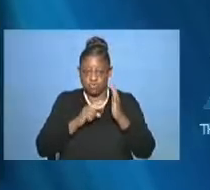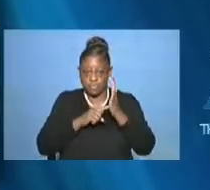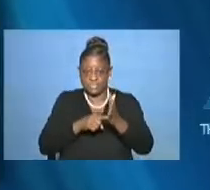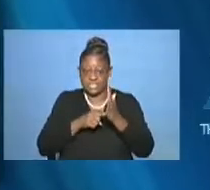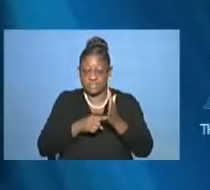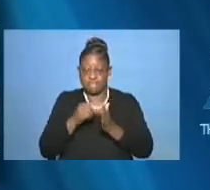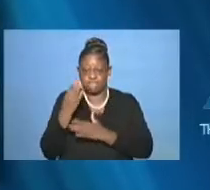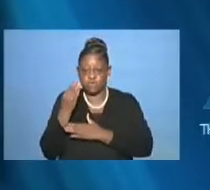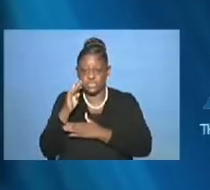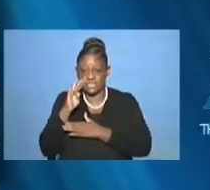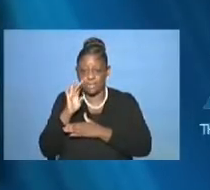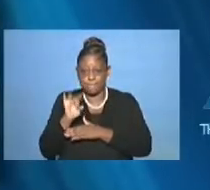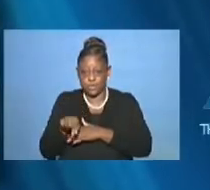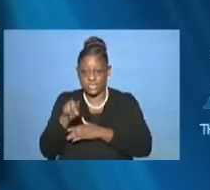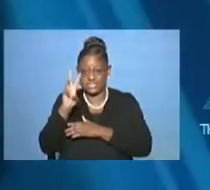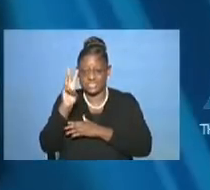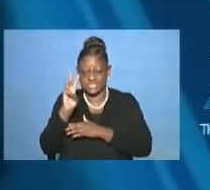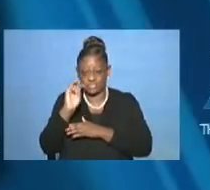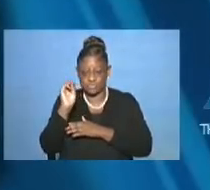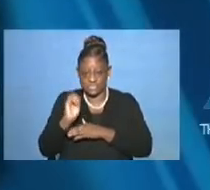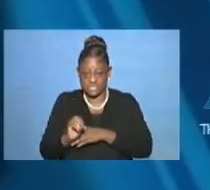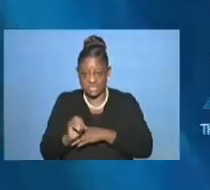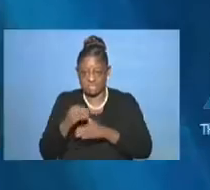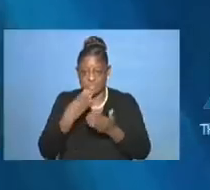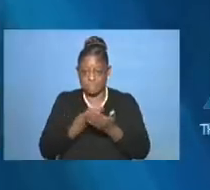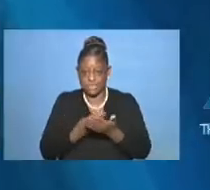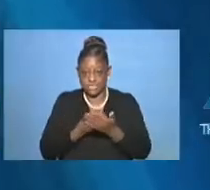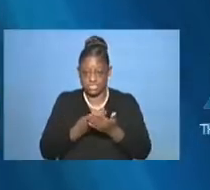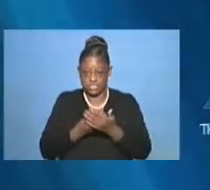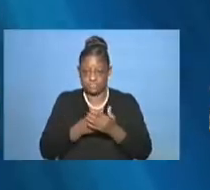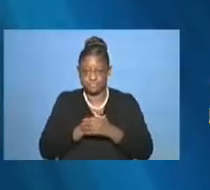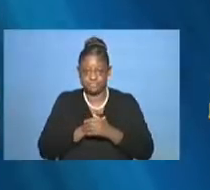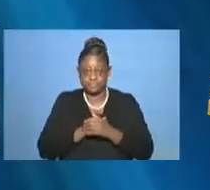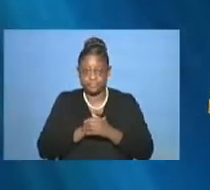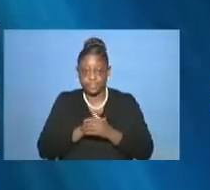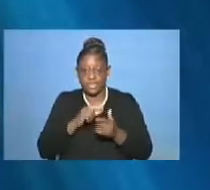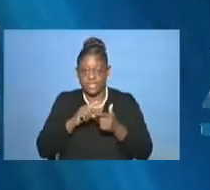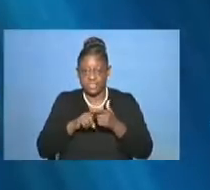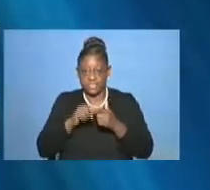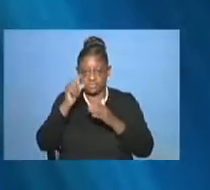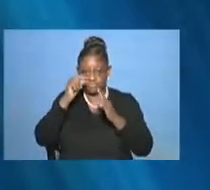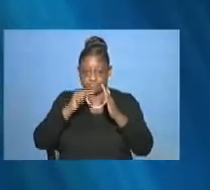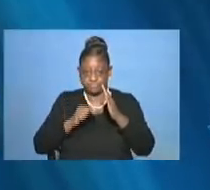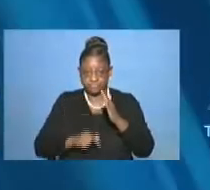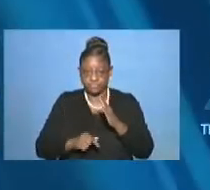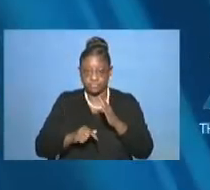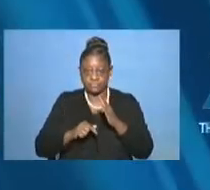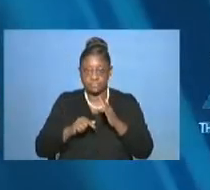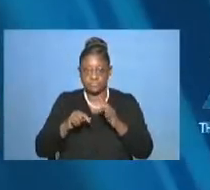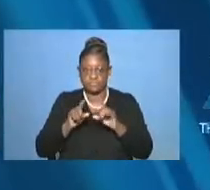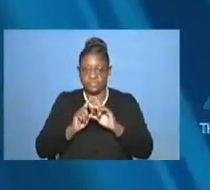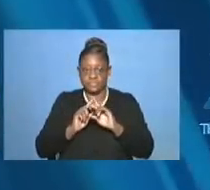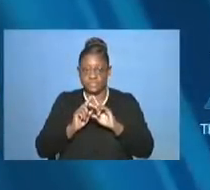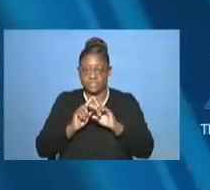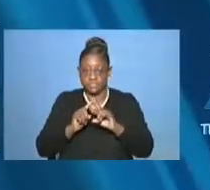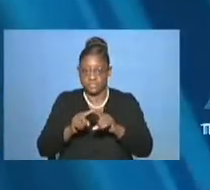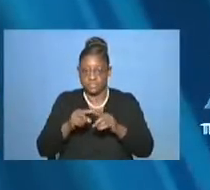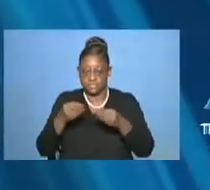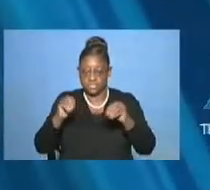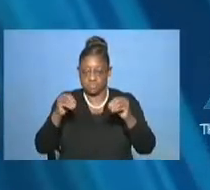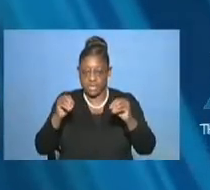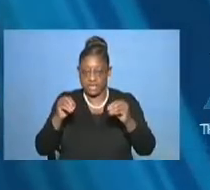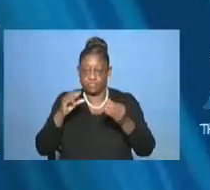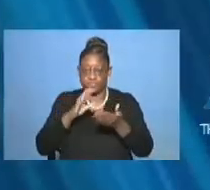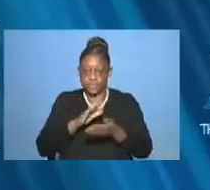representing 14.6% of the budget target. Key declines in capital include owing to reduced spend